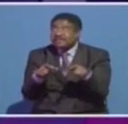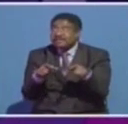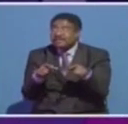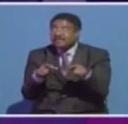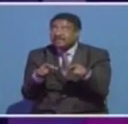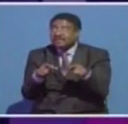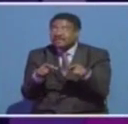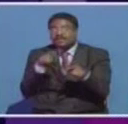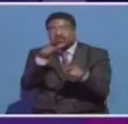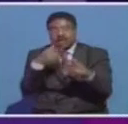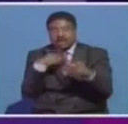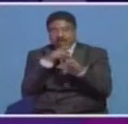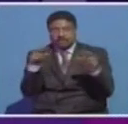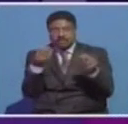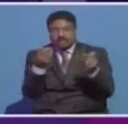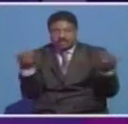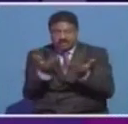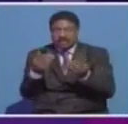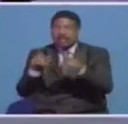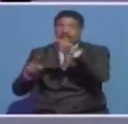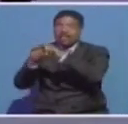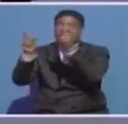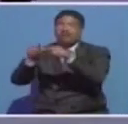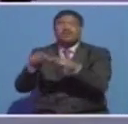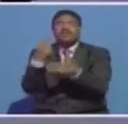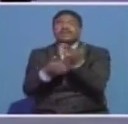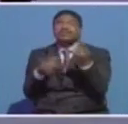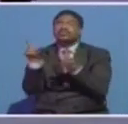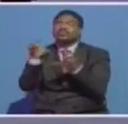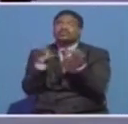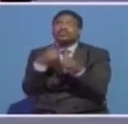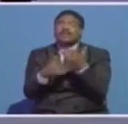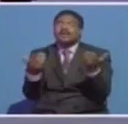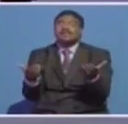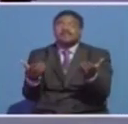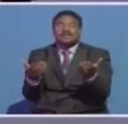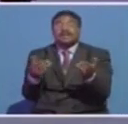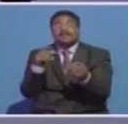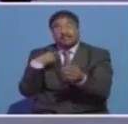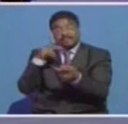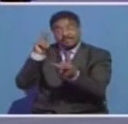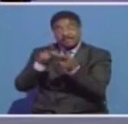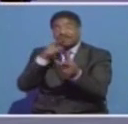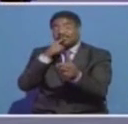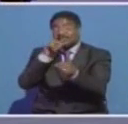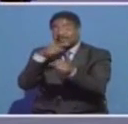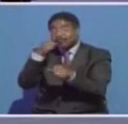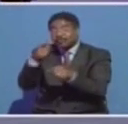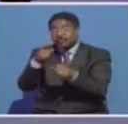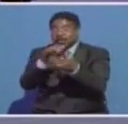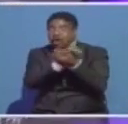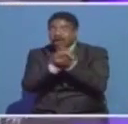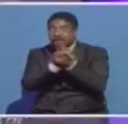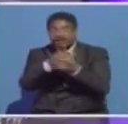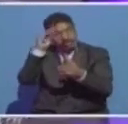don't have funds? You've got a disaster, but there are no funds? Yes. It's the collaboration I was talking about, because Ministry of Finance is always